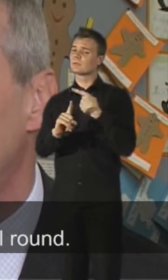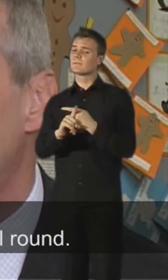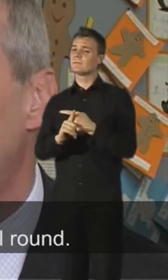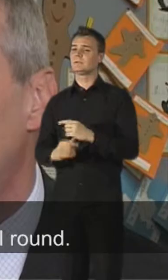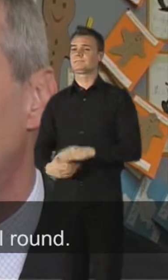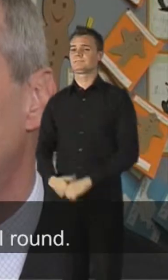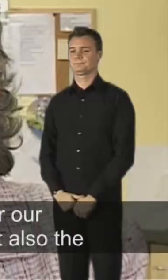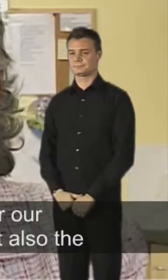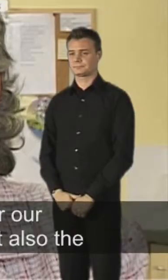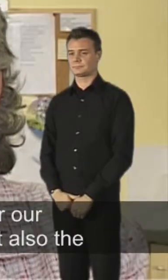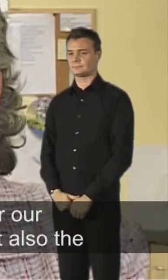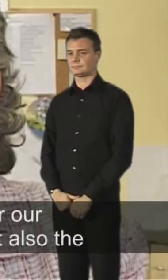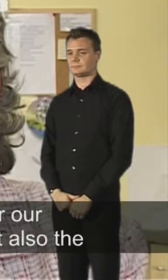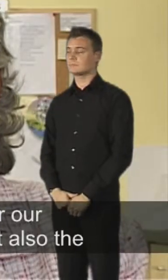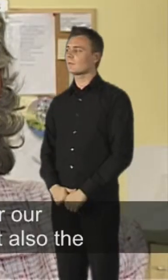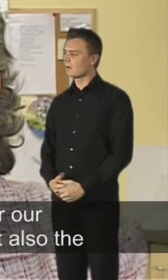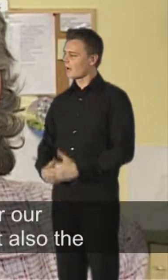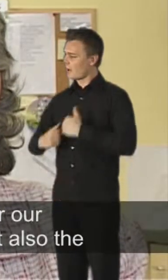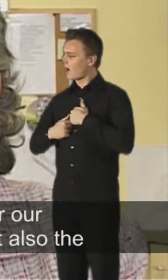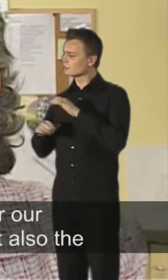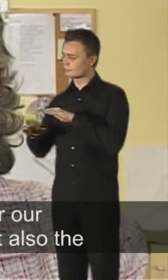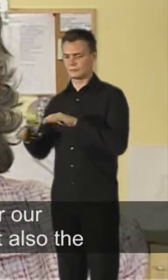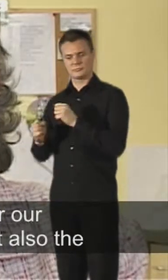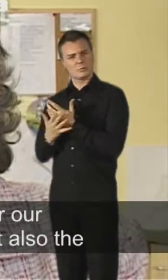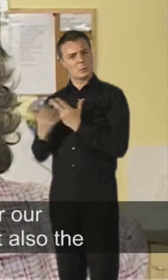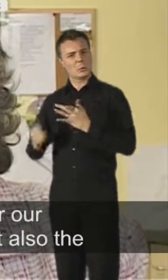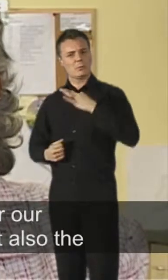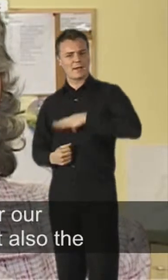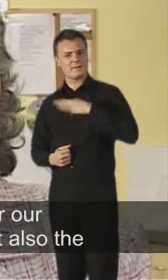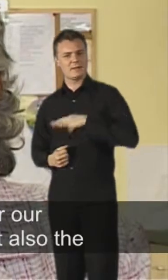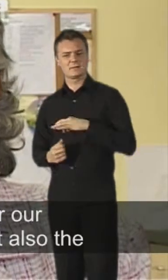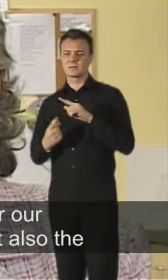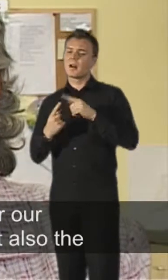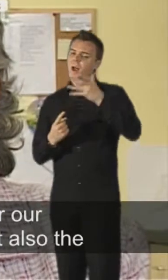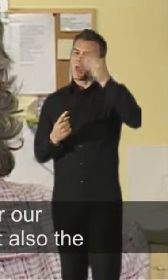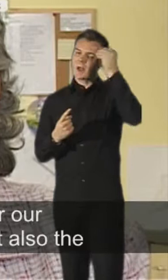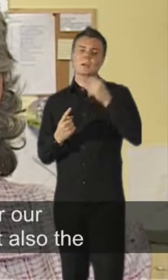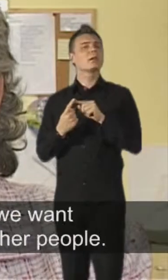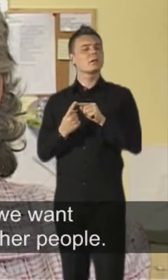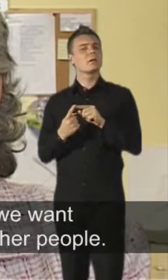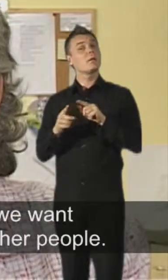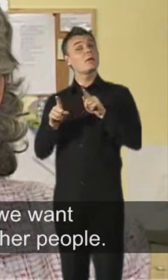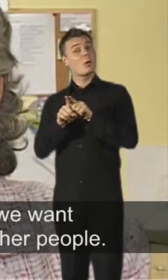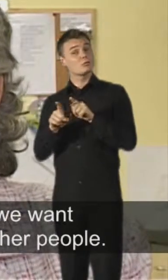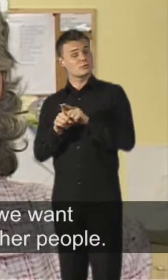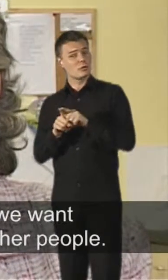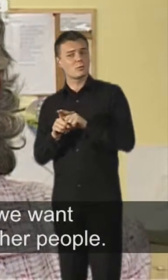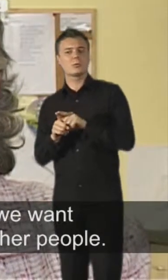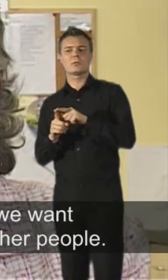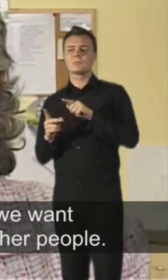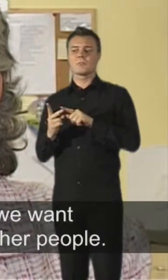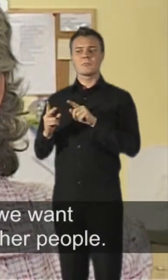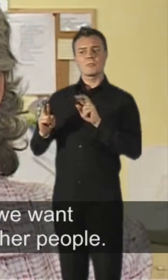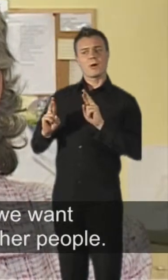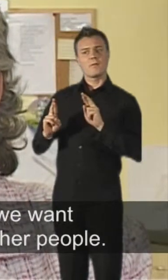benefits all round. There are lots and lots of benefits for our children. Learning is one of them, but also the fact